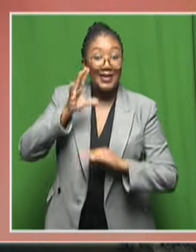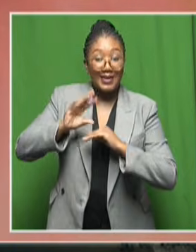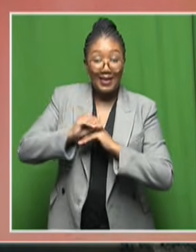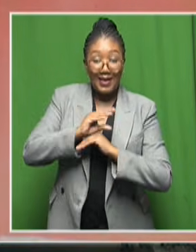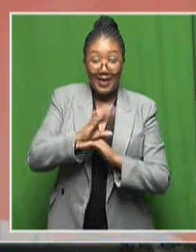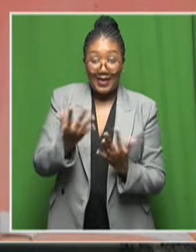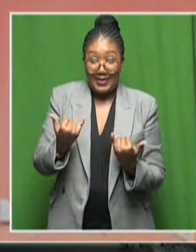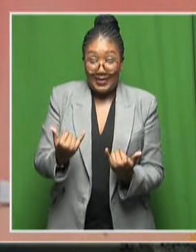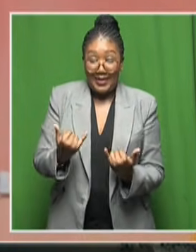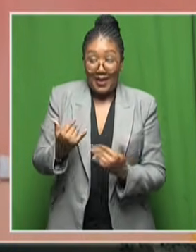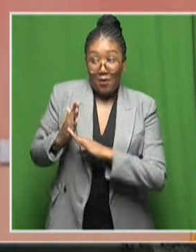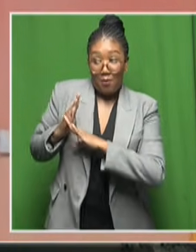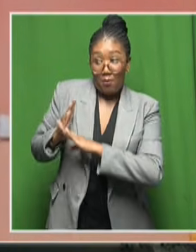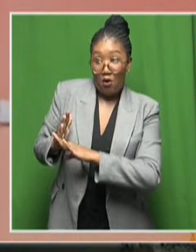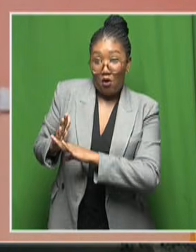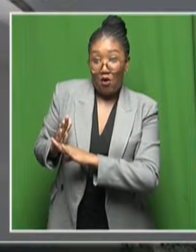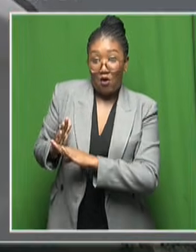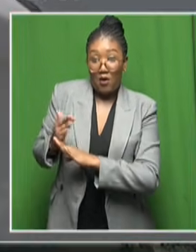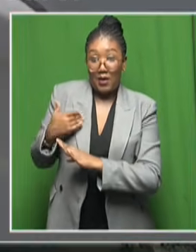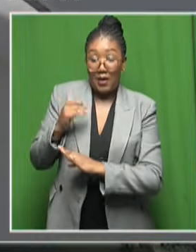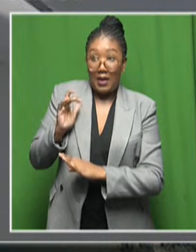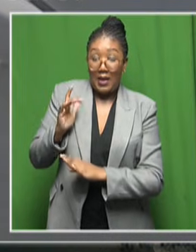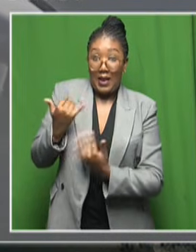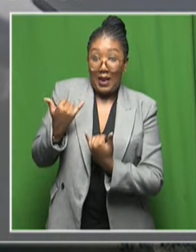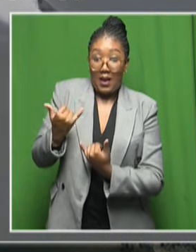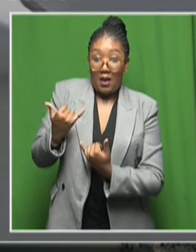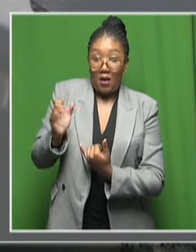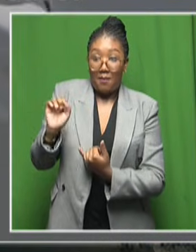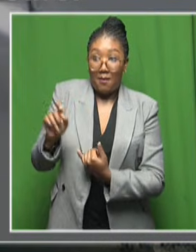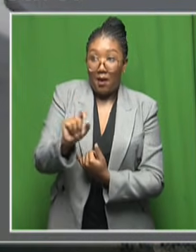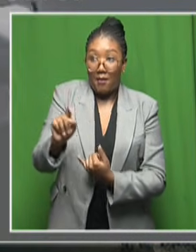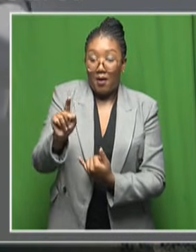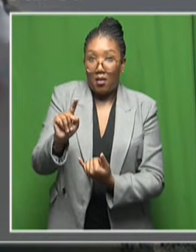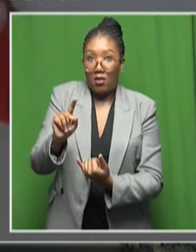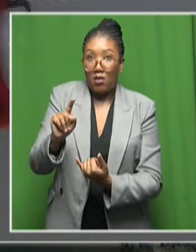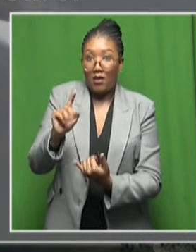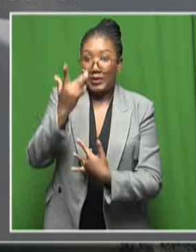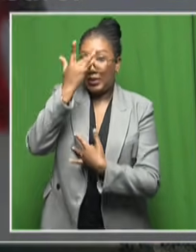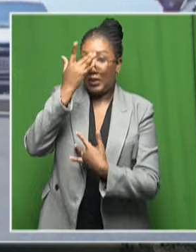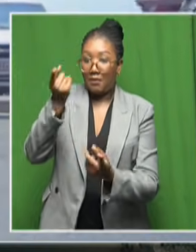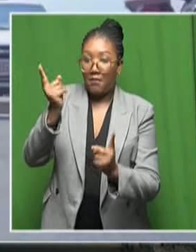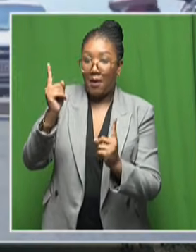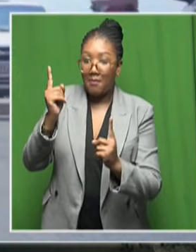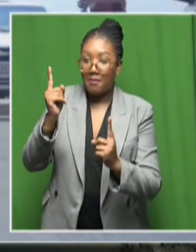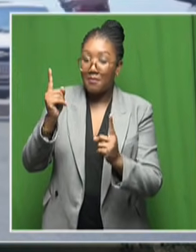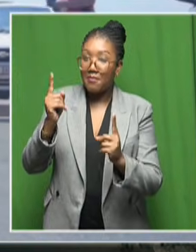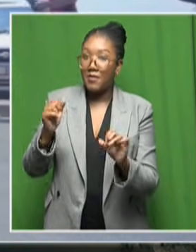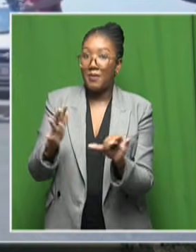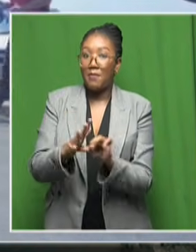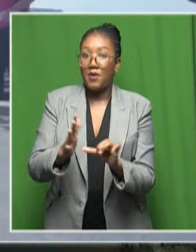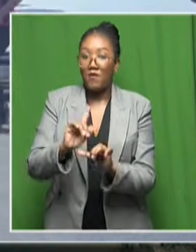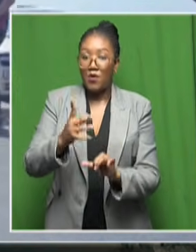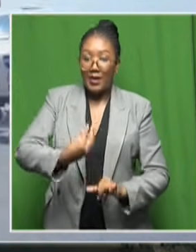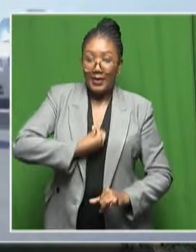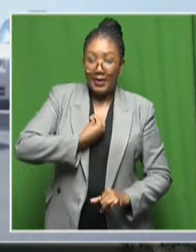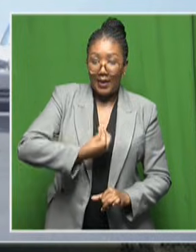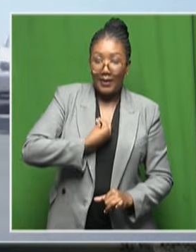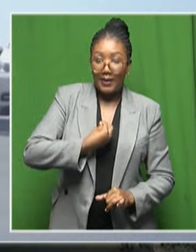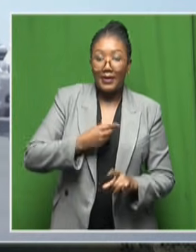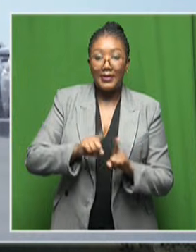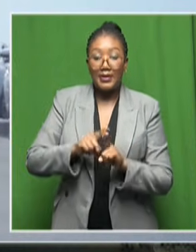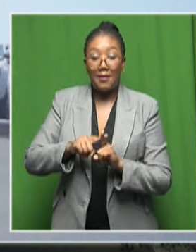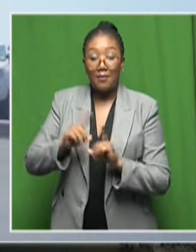will not affect you immediately, but it will have an impact on you later on. So the incidence of skin cancer, definitely young and